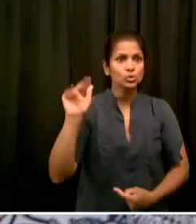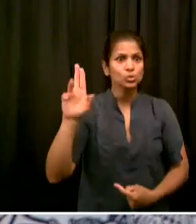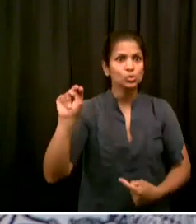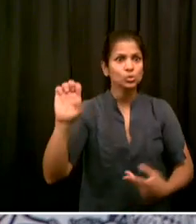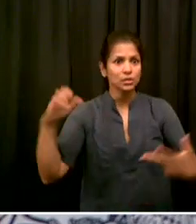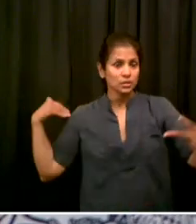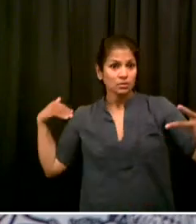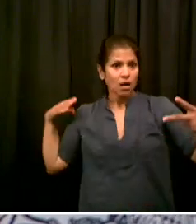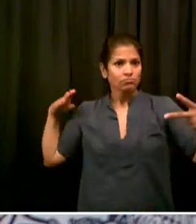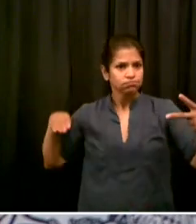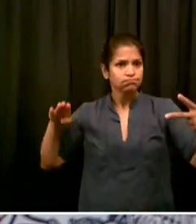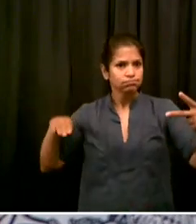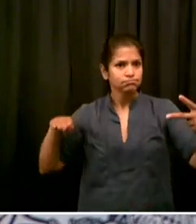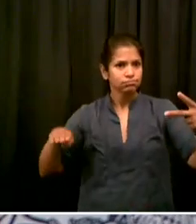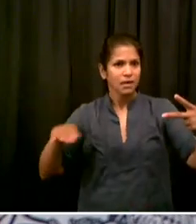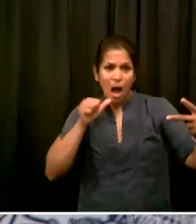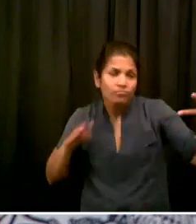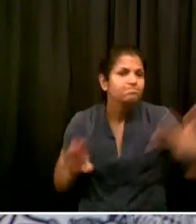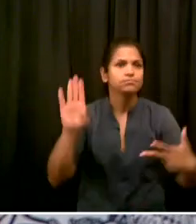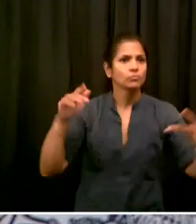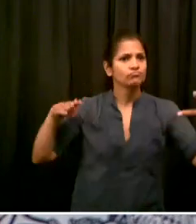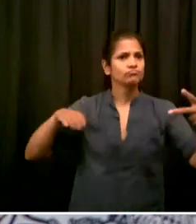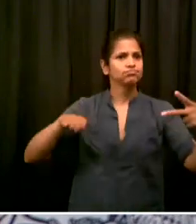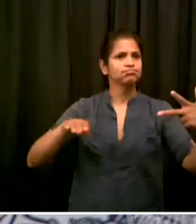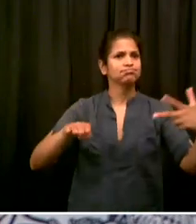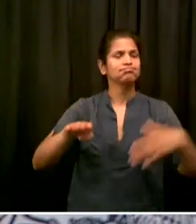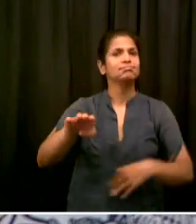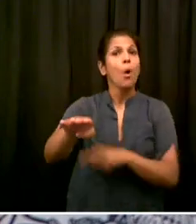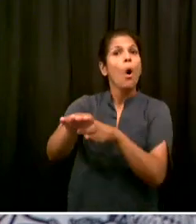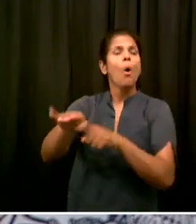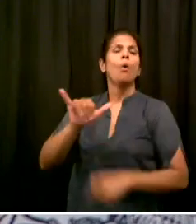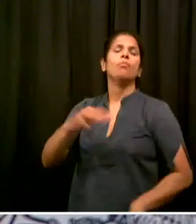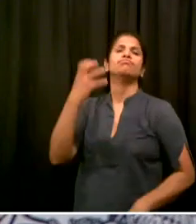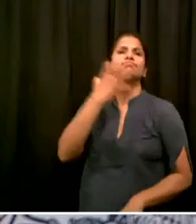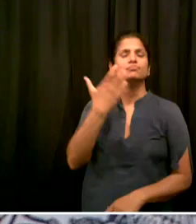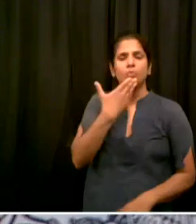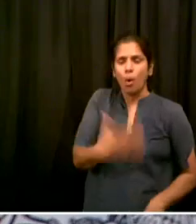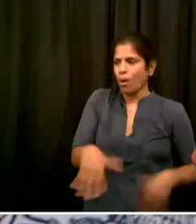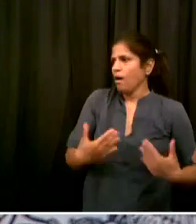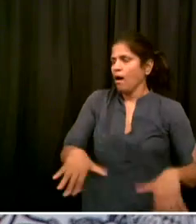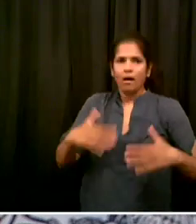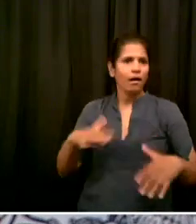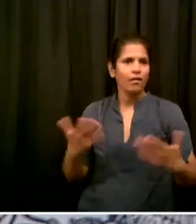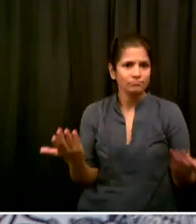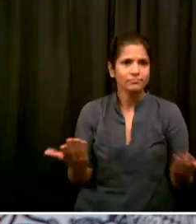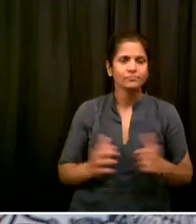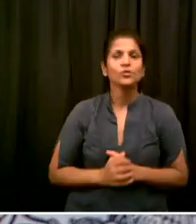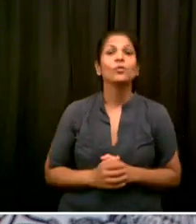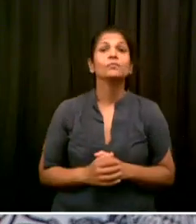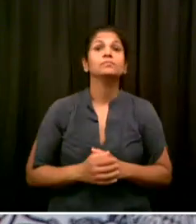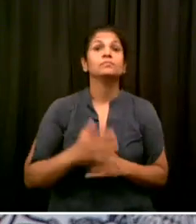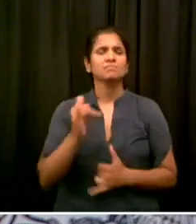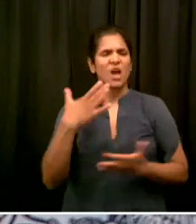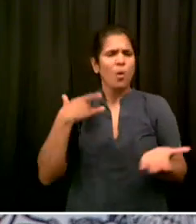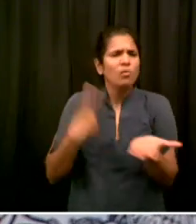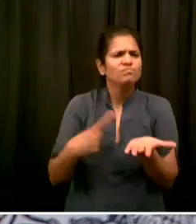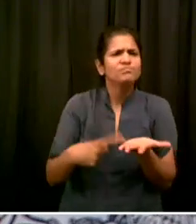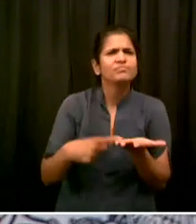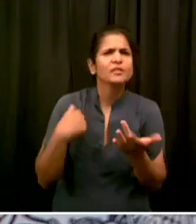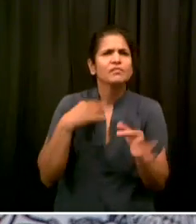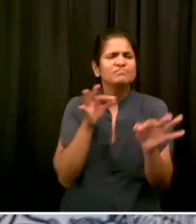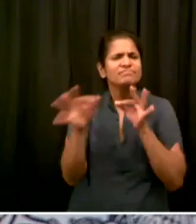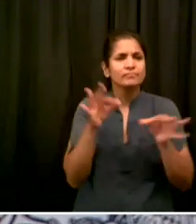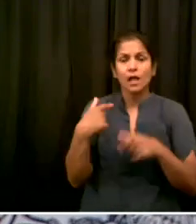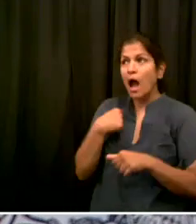want to emphasize, when we talk about countries around the world, very few countries had the kind of low infection rate New